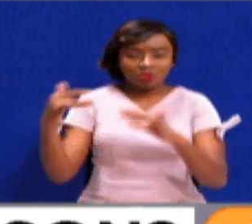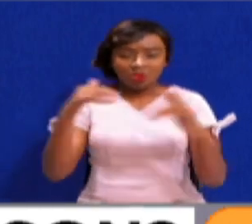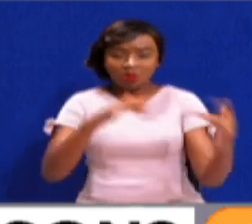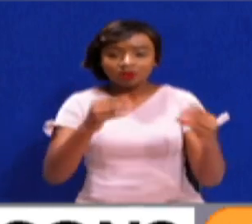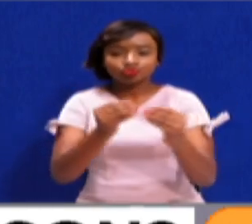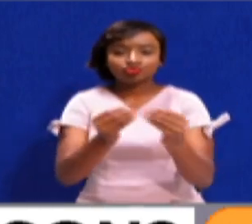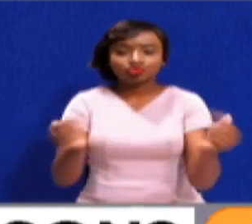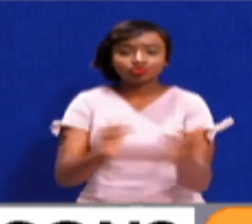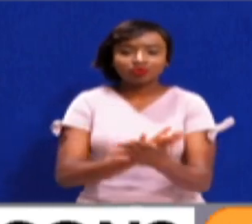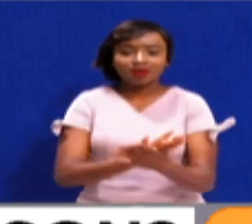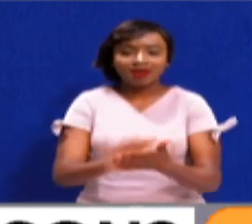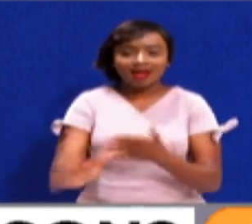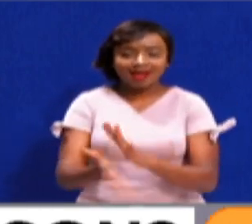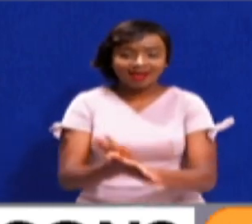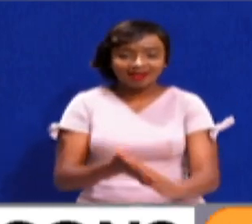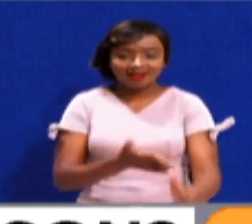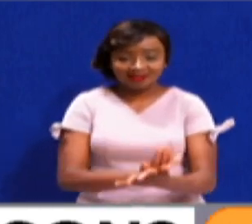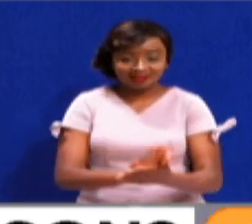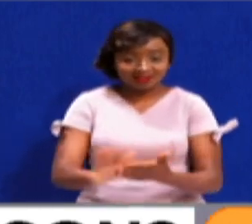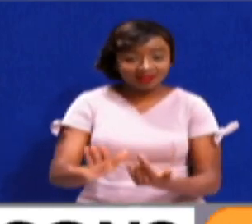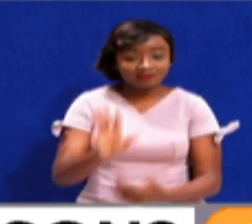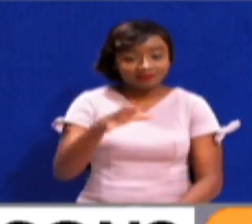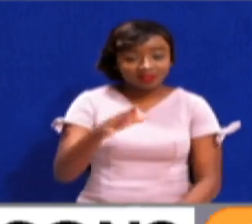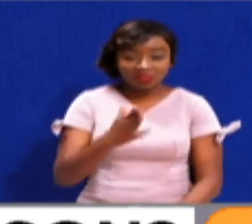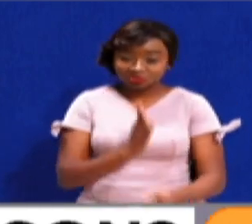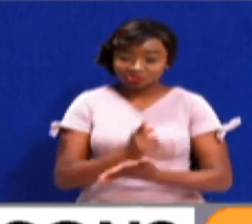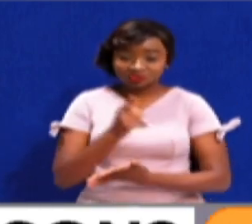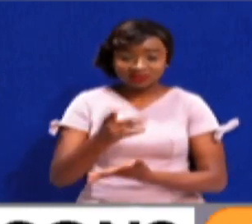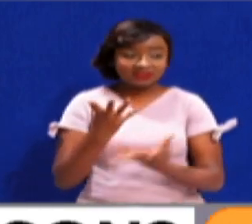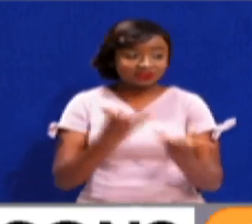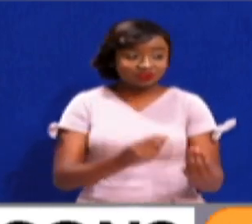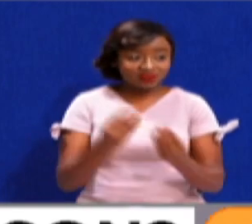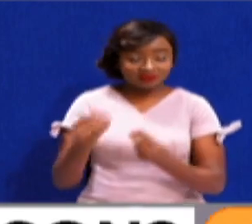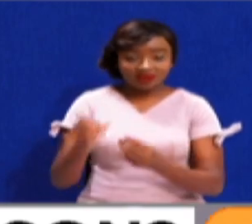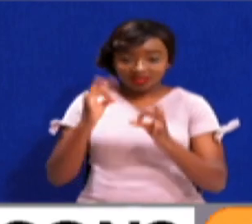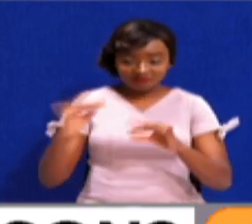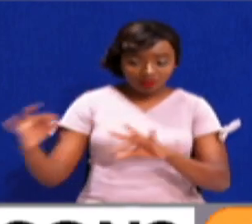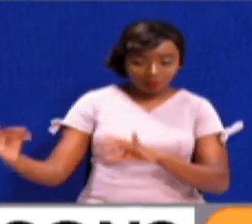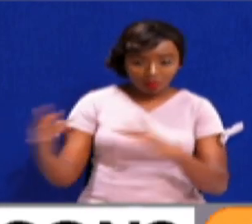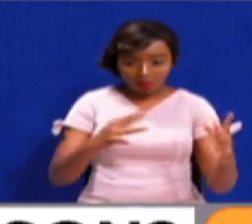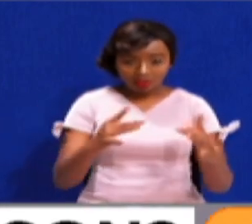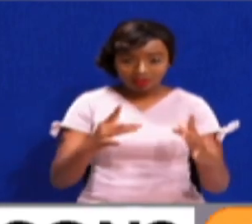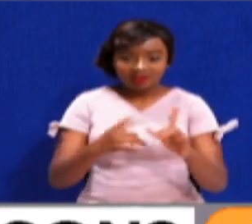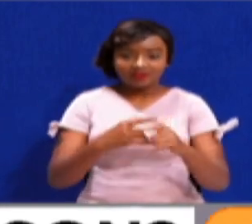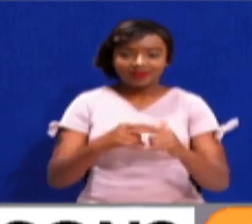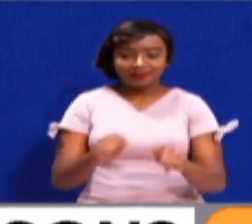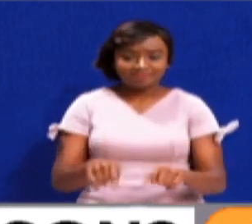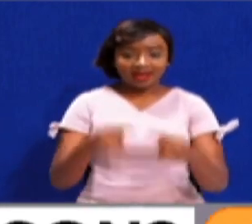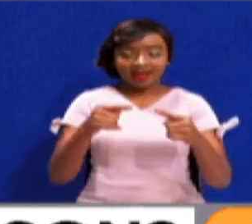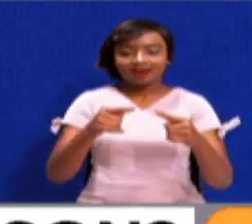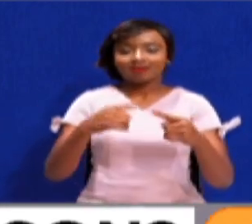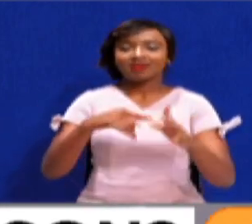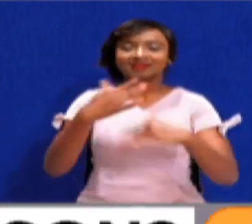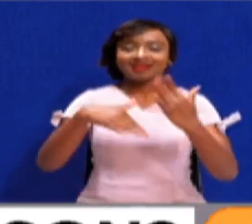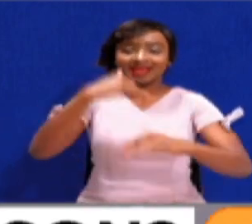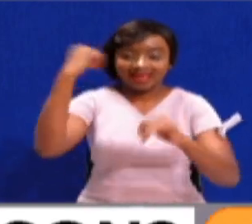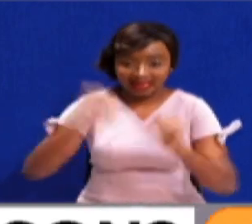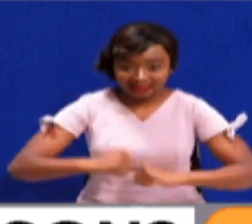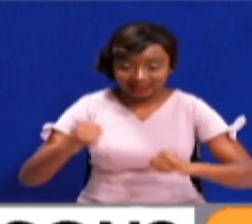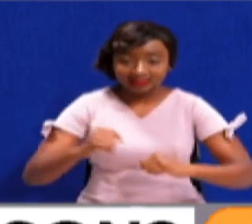with no solution at the end of it. You know, it would have been easier if they quarreled, disagreed, and finally agreed on something. But